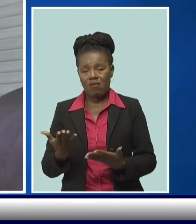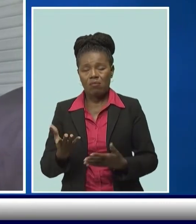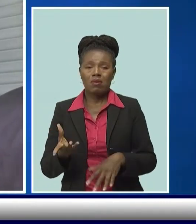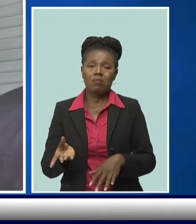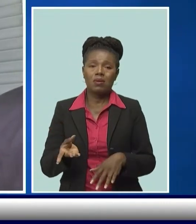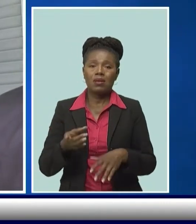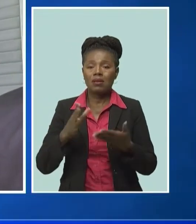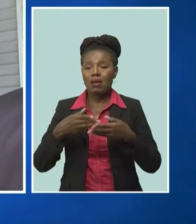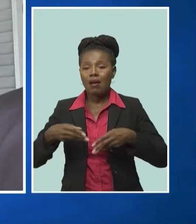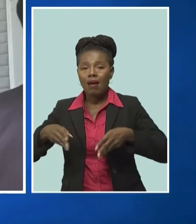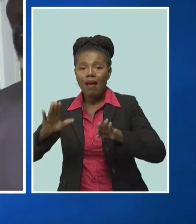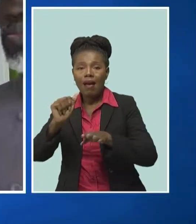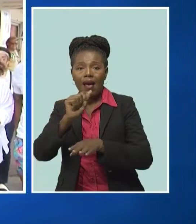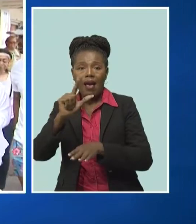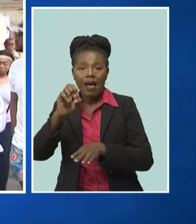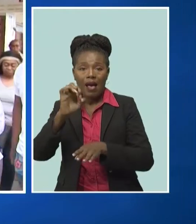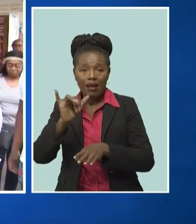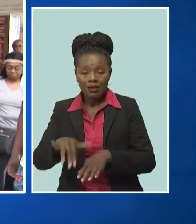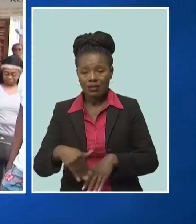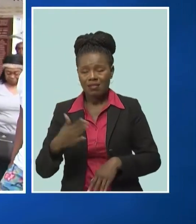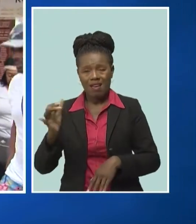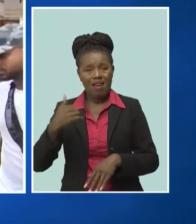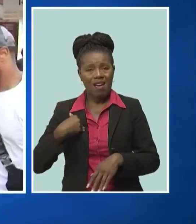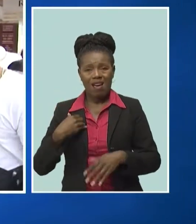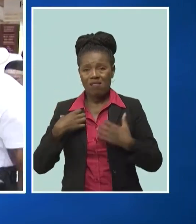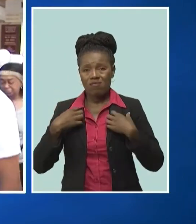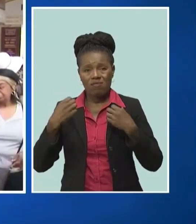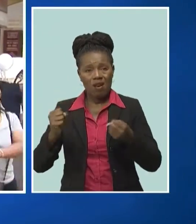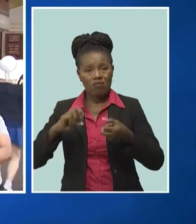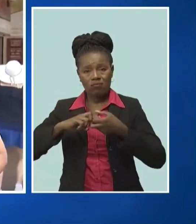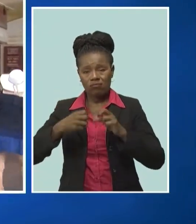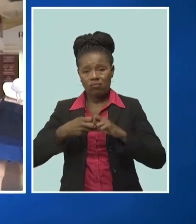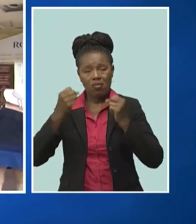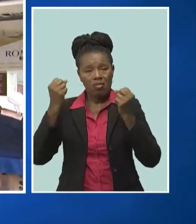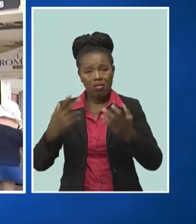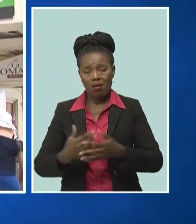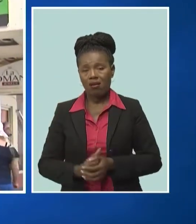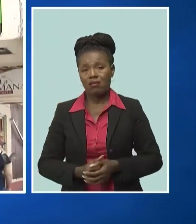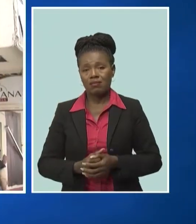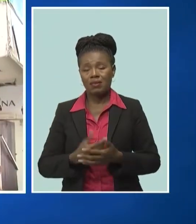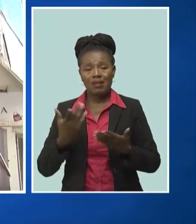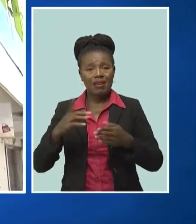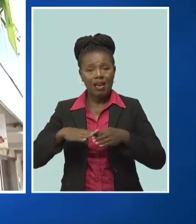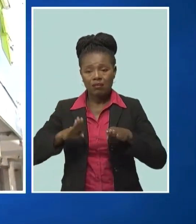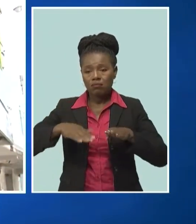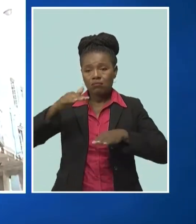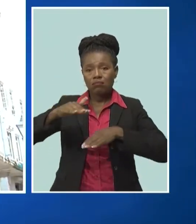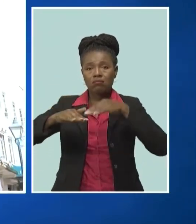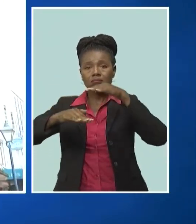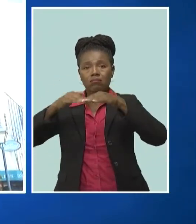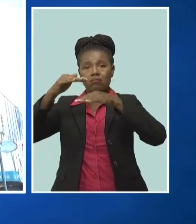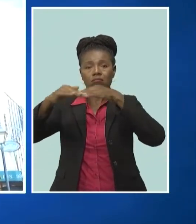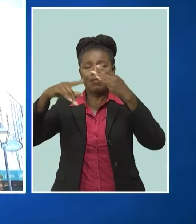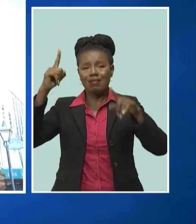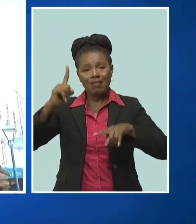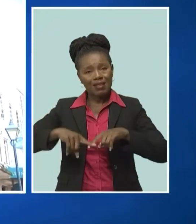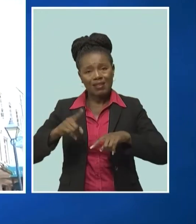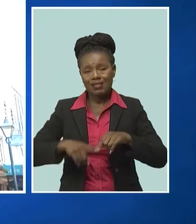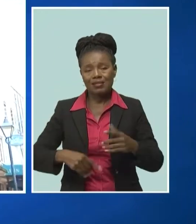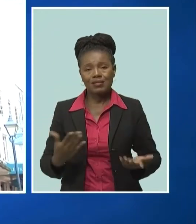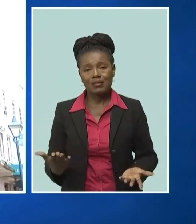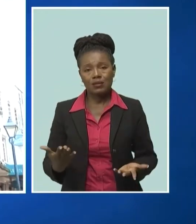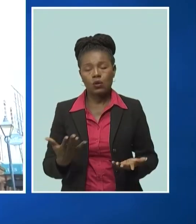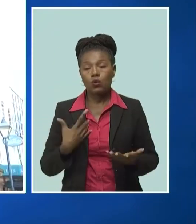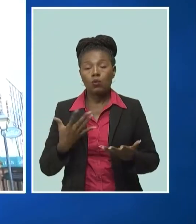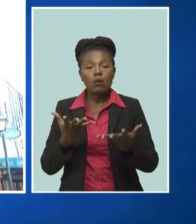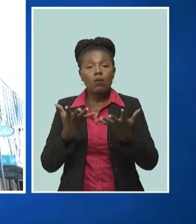the alley. They have health issues, and a lot of tourists with health issues. We have stairs. They cannot climb the stairs. So we would